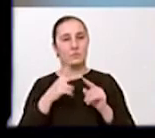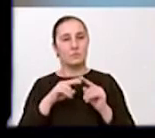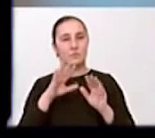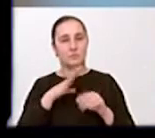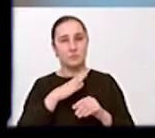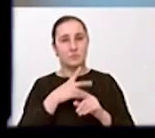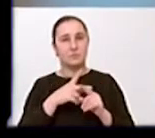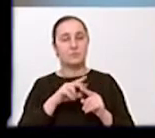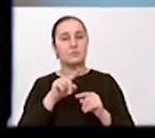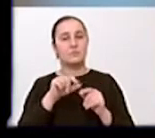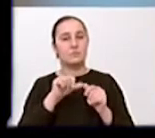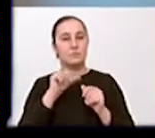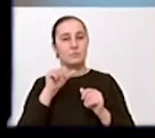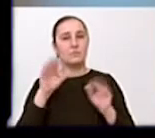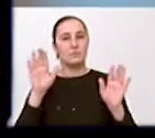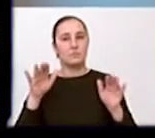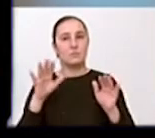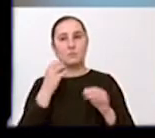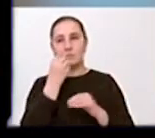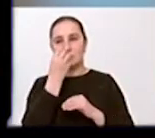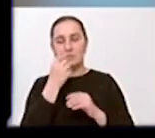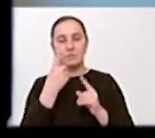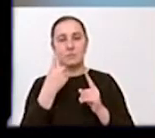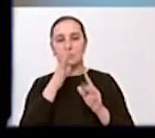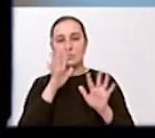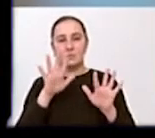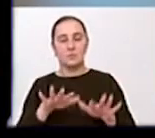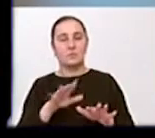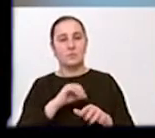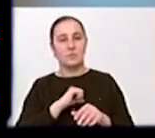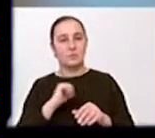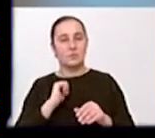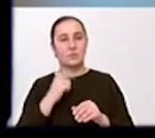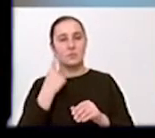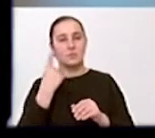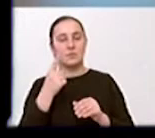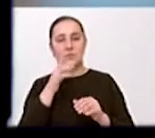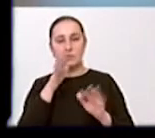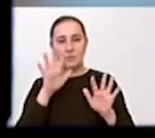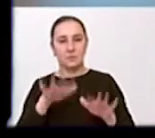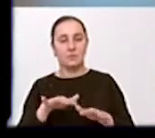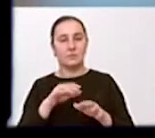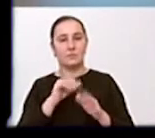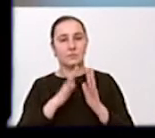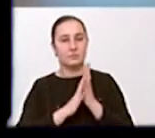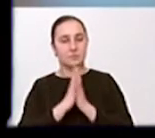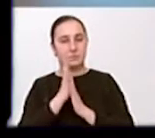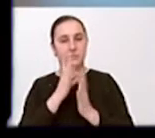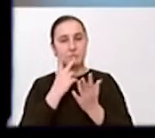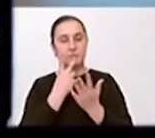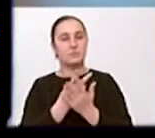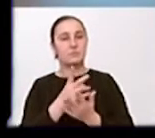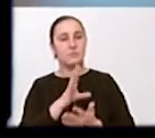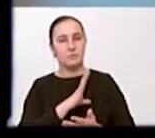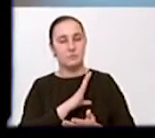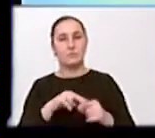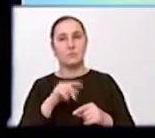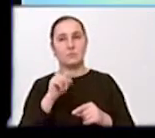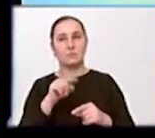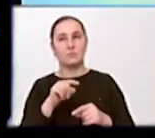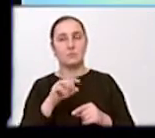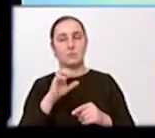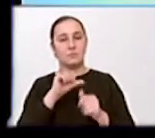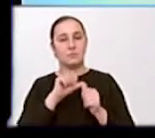va bundan tashqari daraxt bilan gul bir vaqtning o'zida bitta vaqtda, demak, o'sishini ko'rib chiqqan edik.